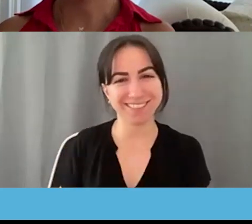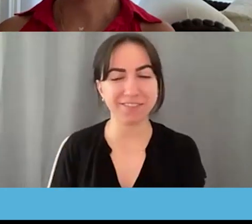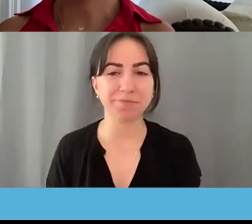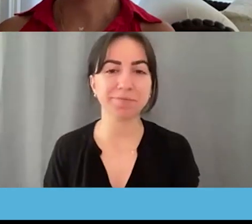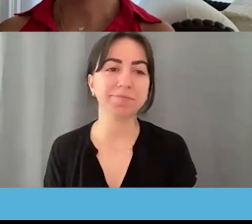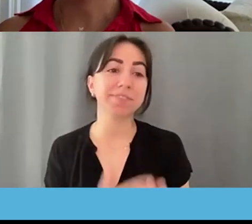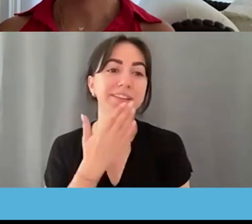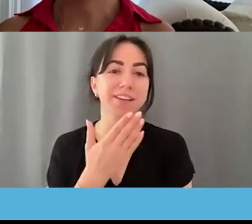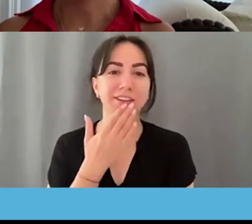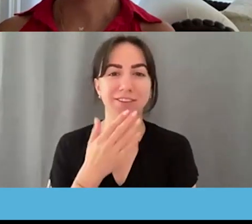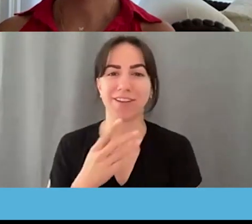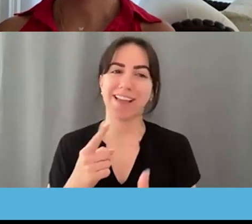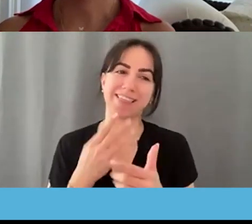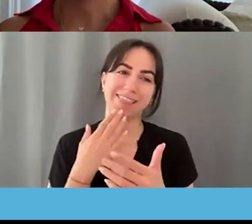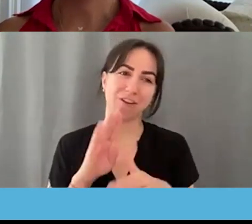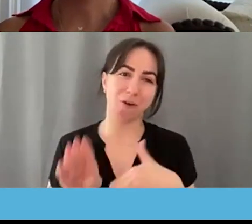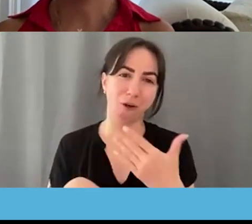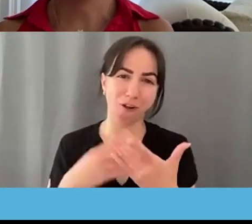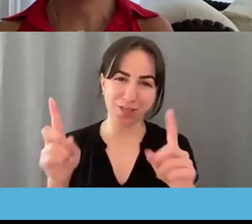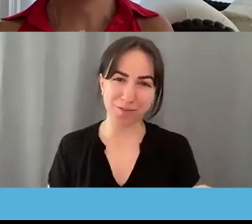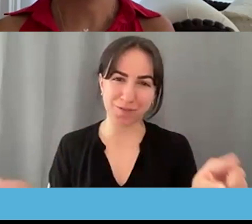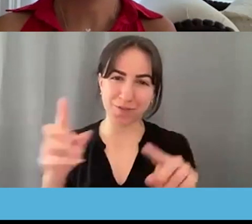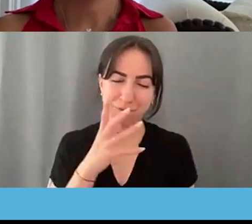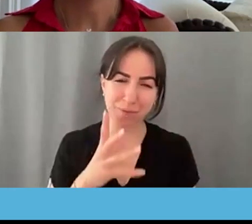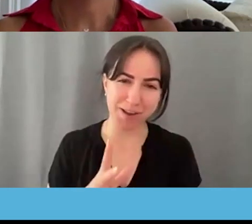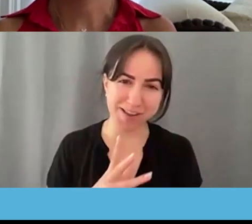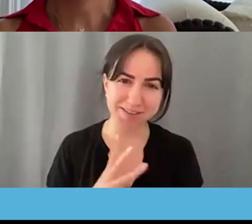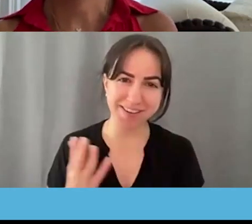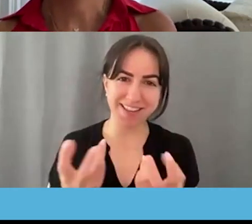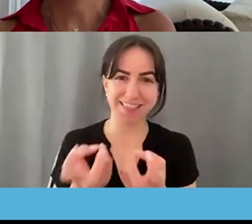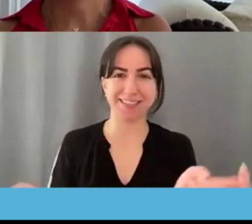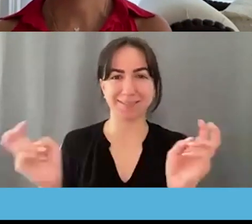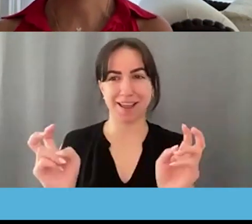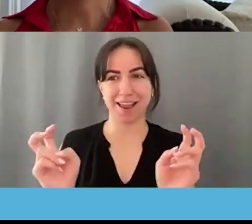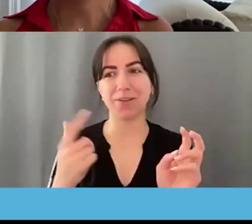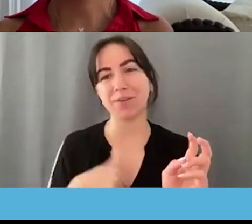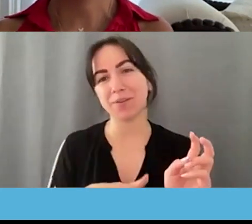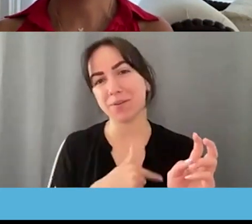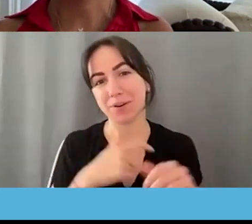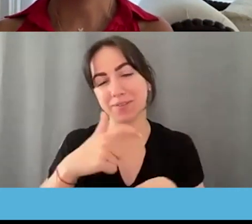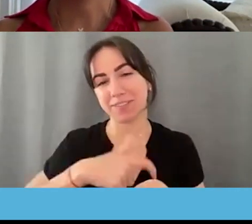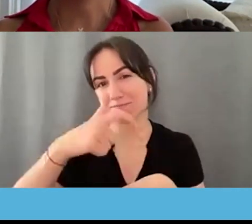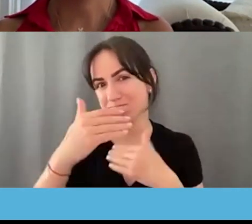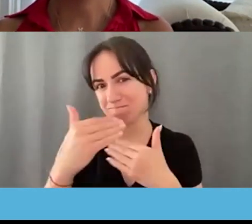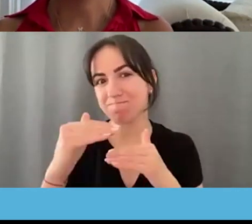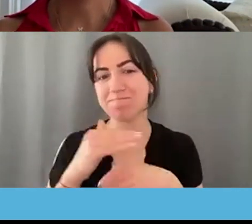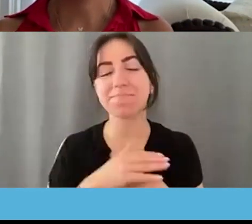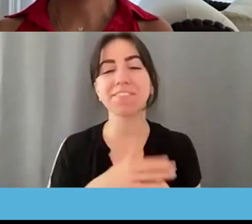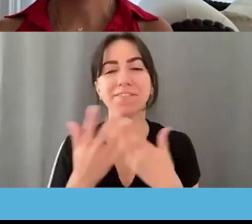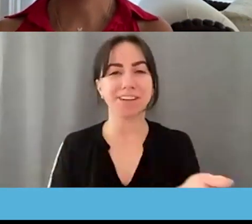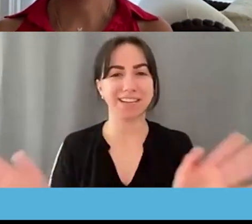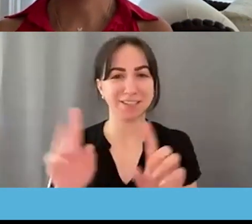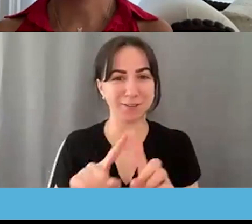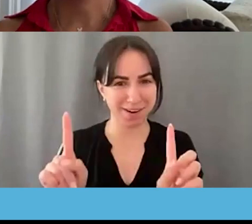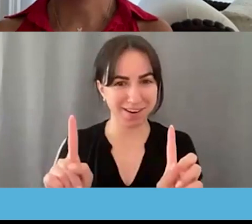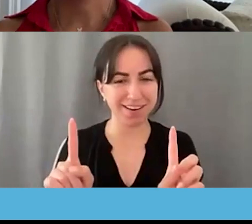Thank you, Nicole, and thank you to all the women on the panel today. We are at time, and I